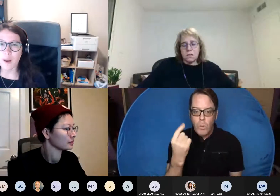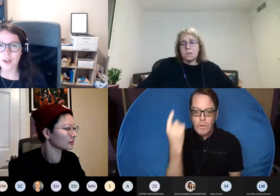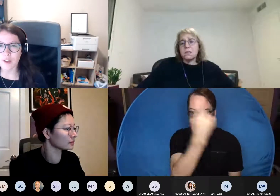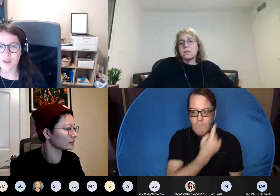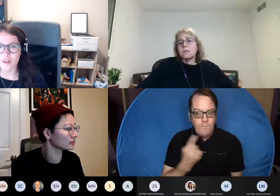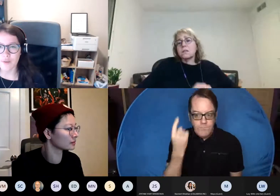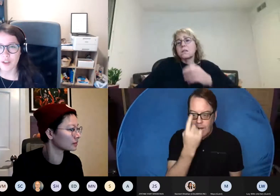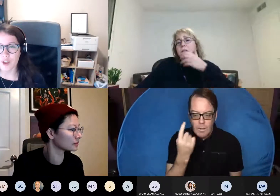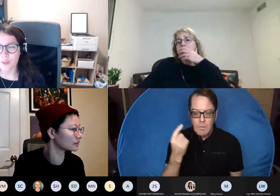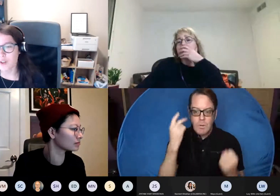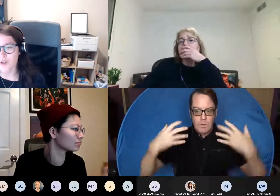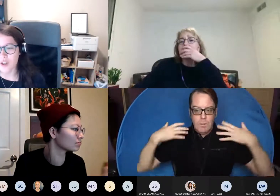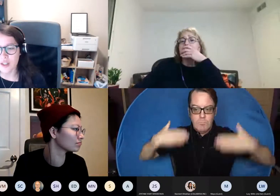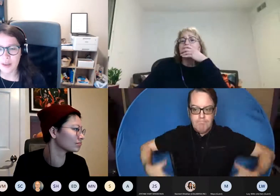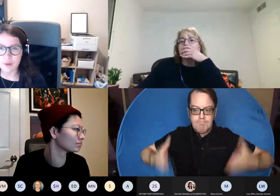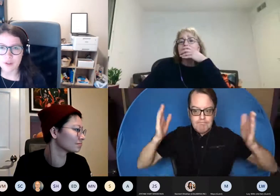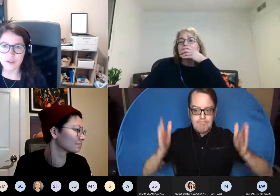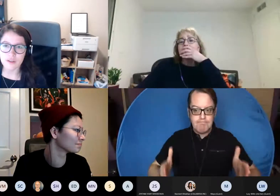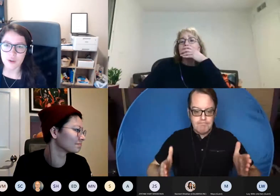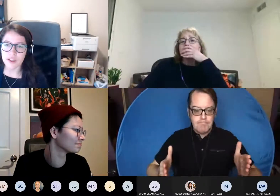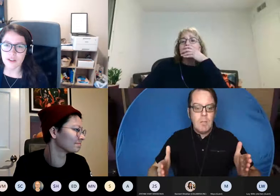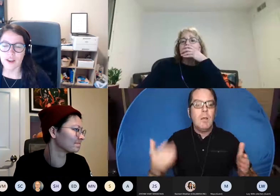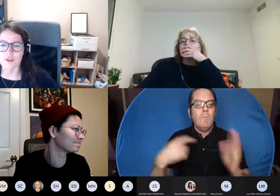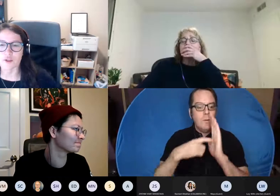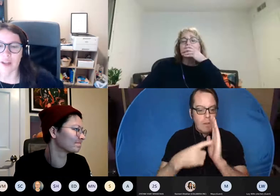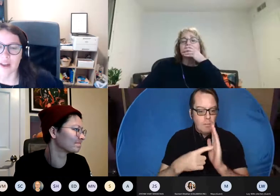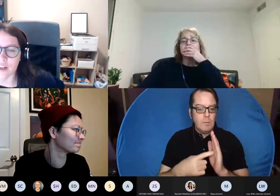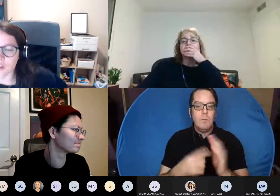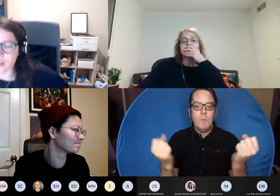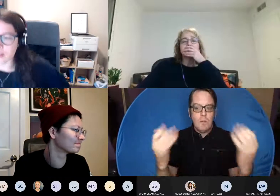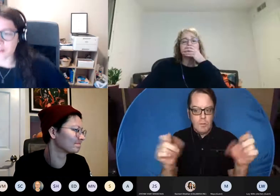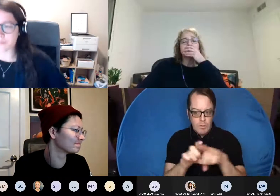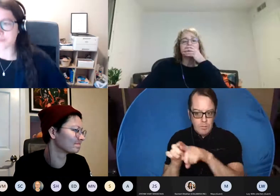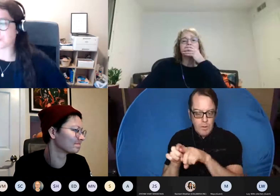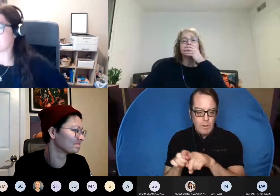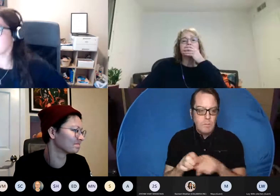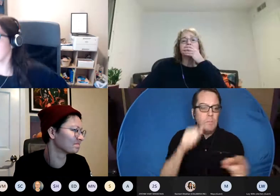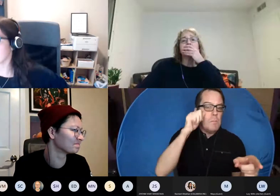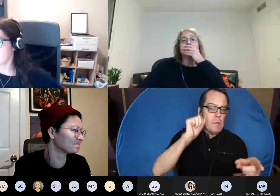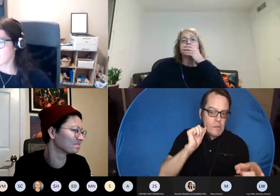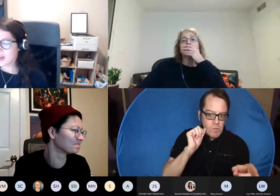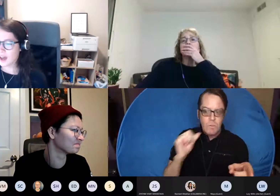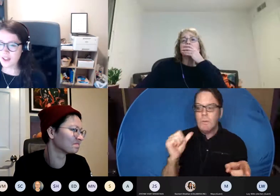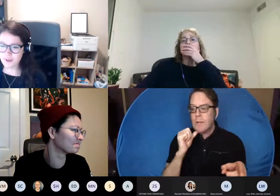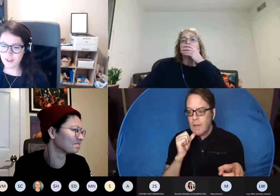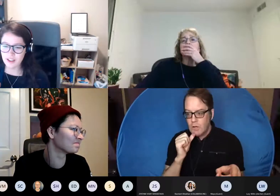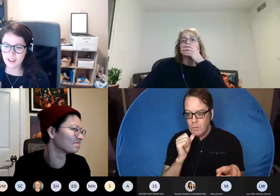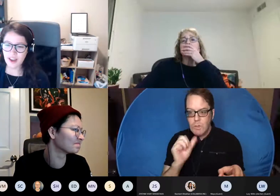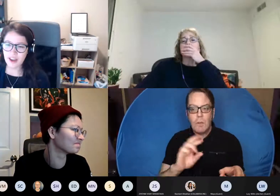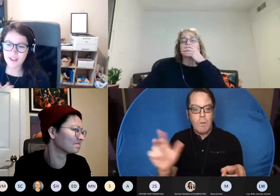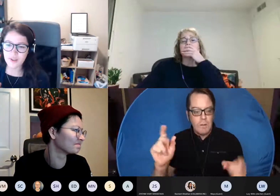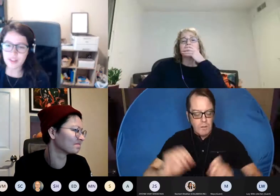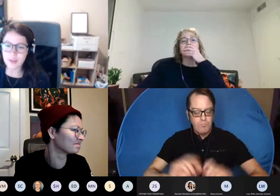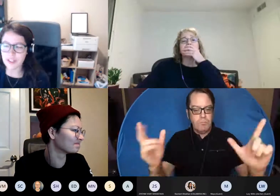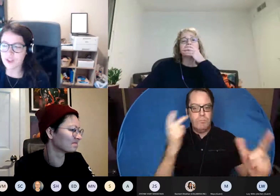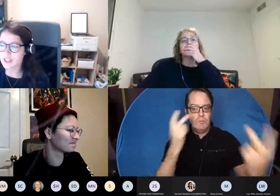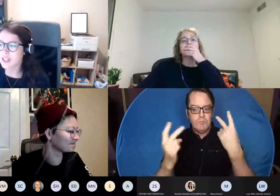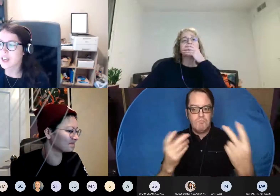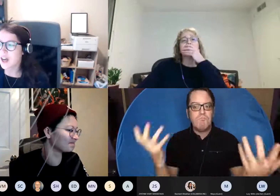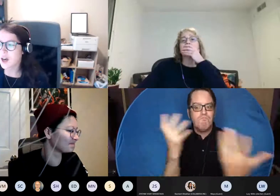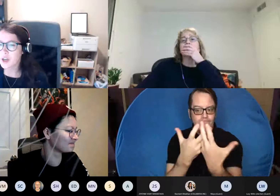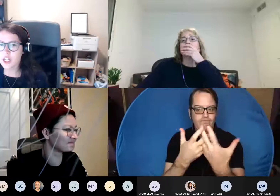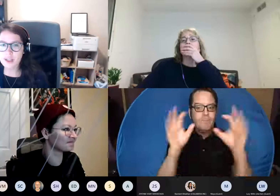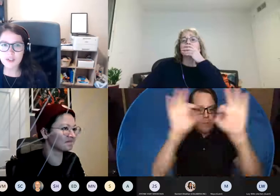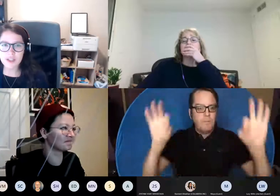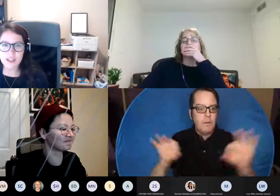face. I'm going to do the same for the interpreters, for example. So Andrew and Ashley here. And then finally, as Ravneet